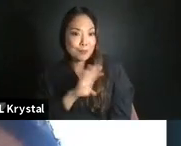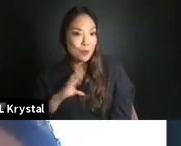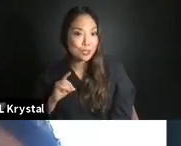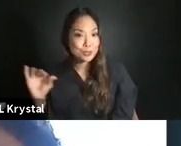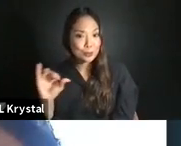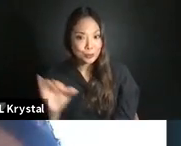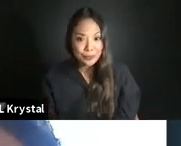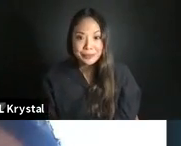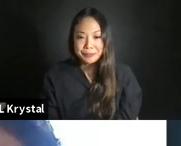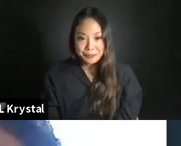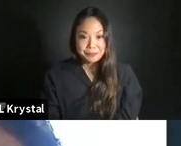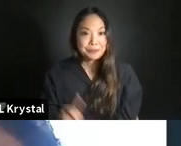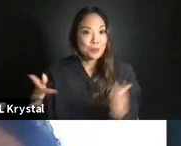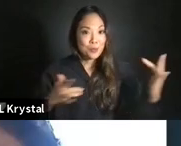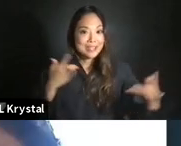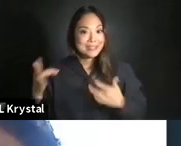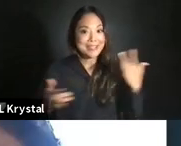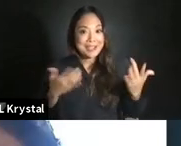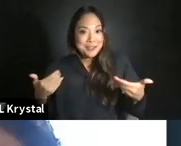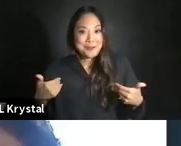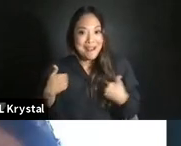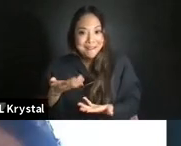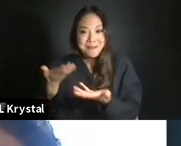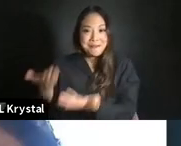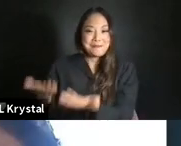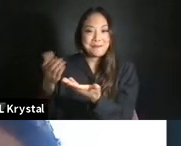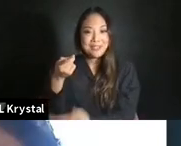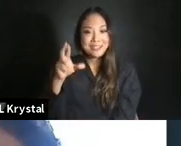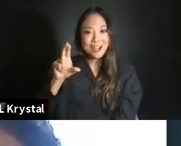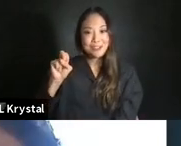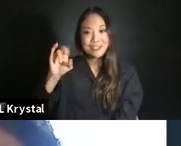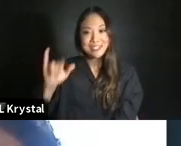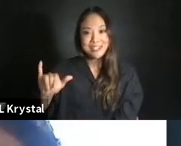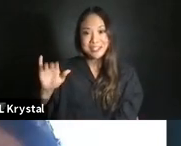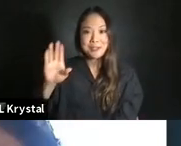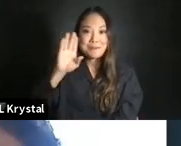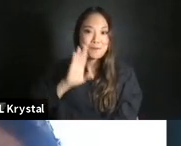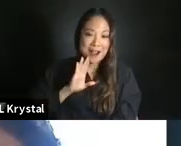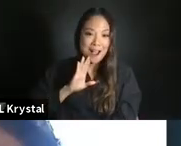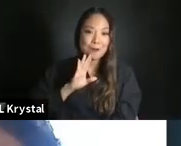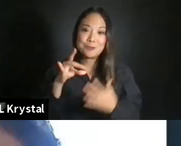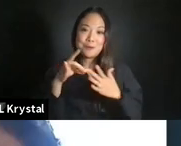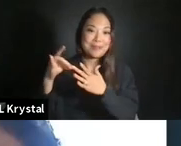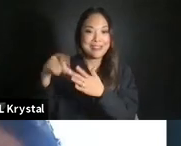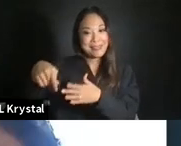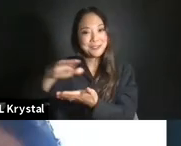we're super excited to have dr sydney brown at the helm of the madison park